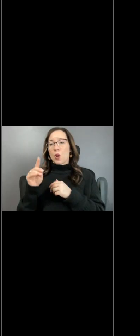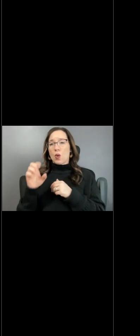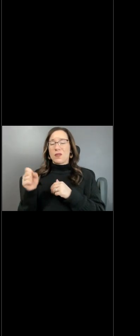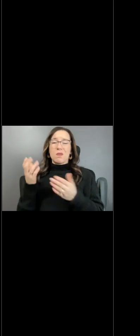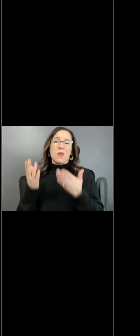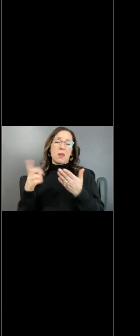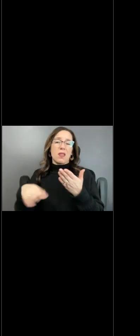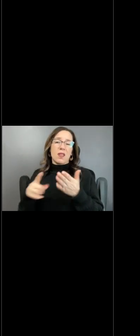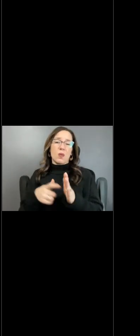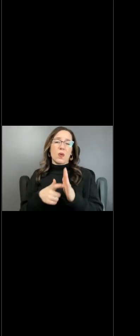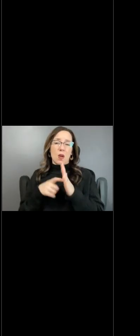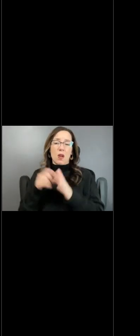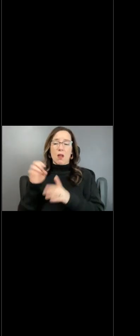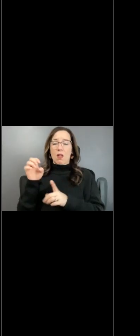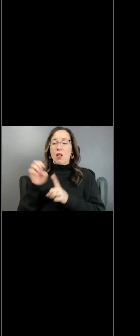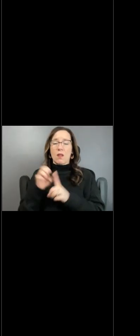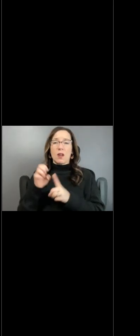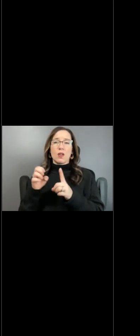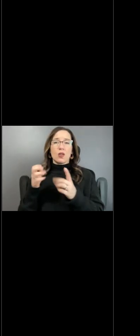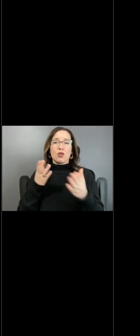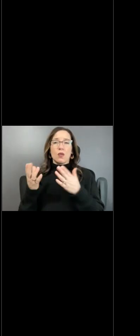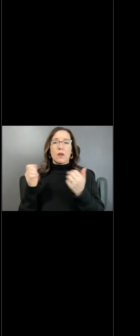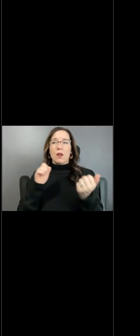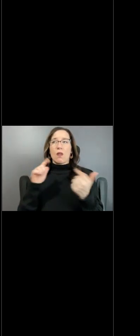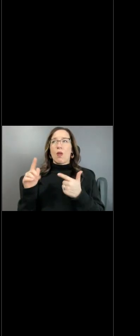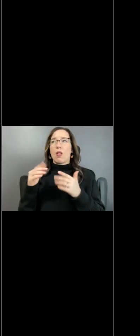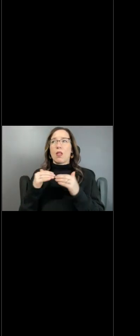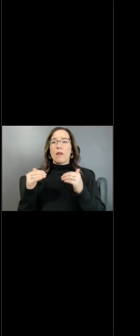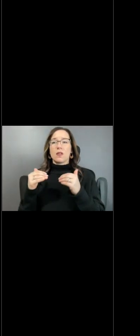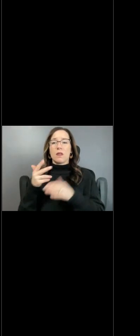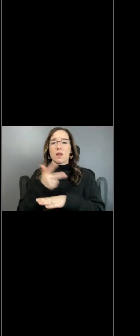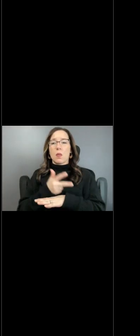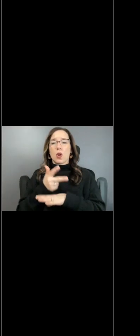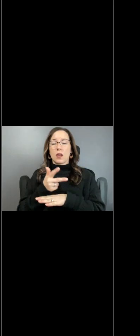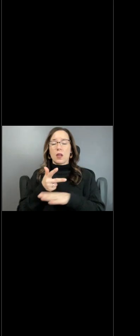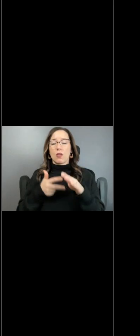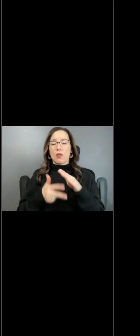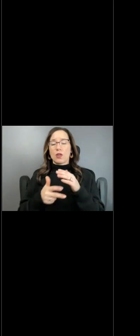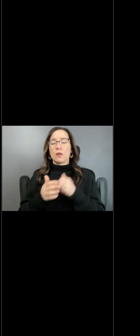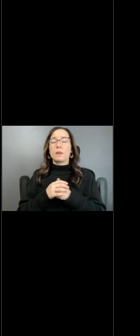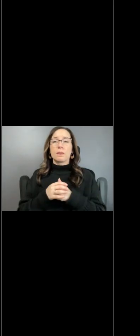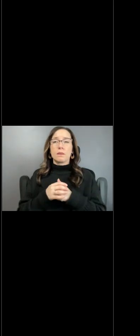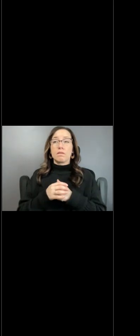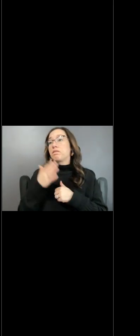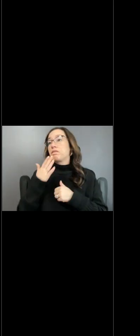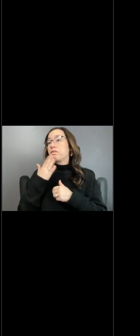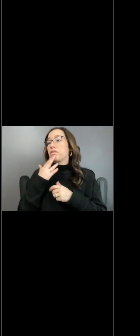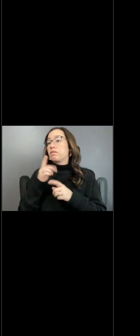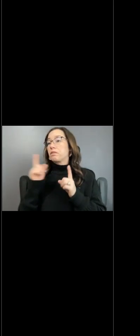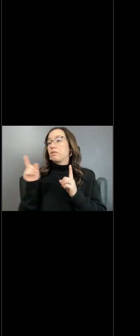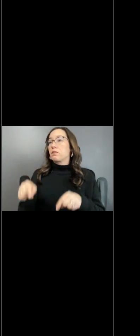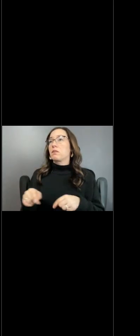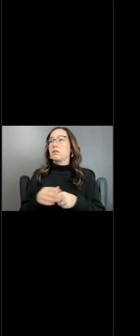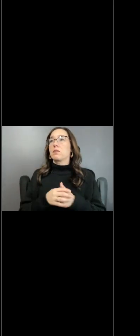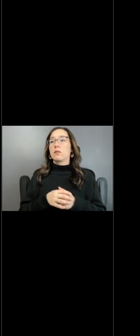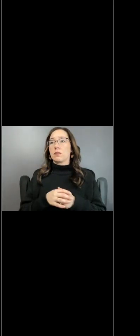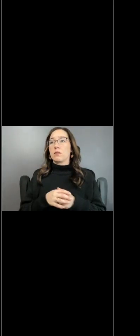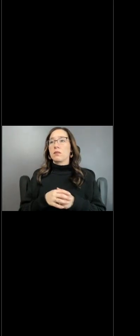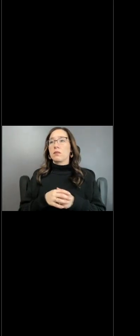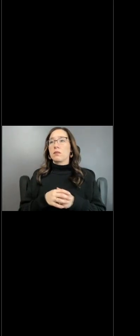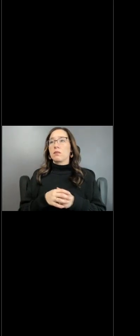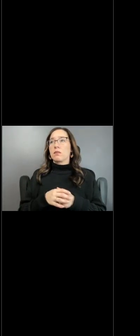an elevator serving all levels of the parking garage. Okay, thank you for that answer. And we'll take